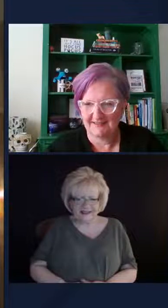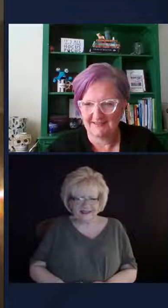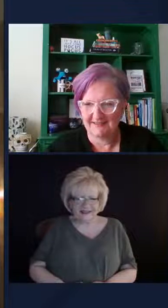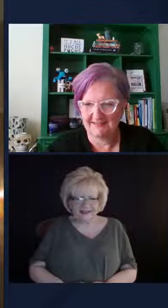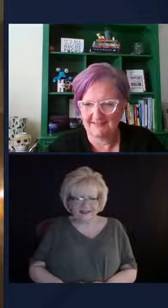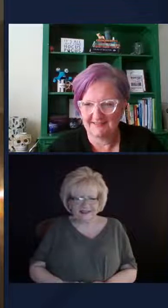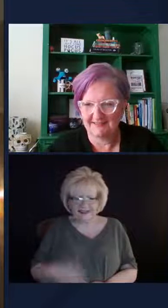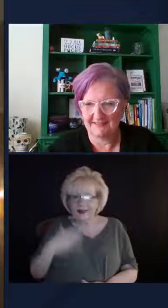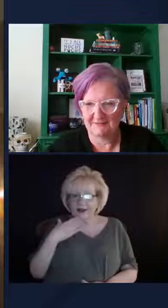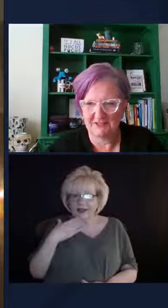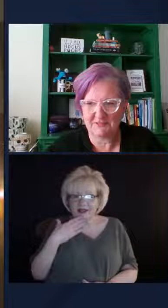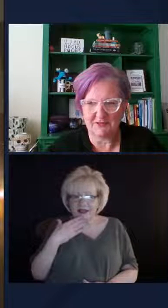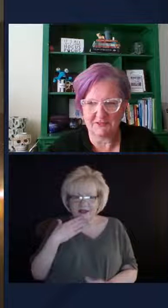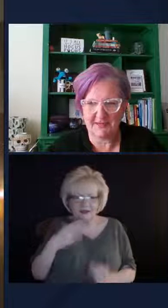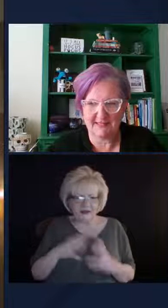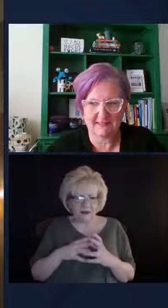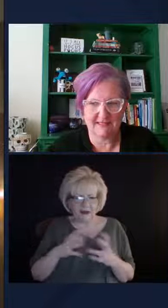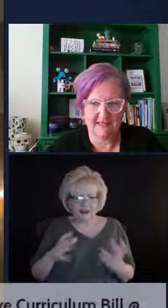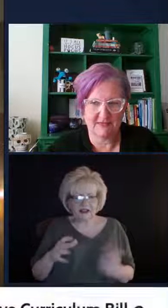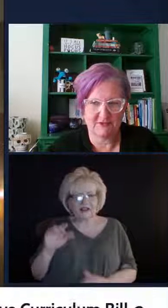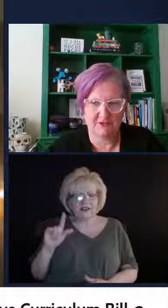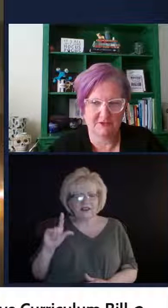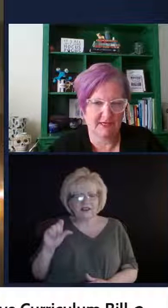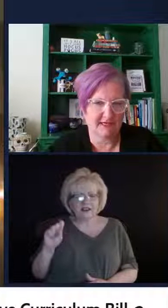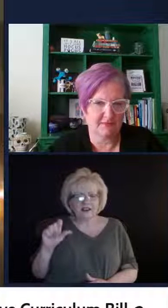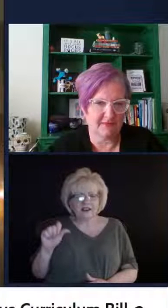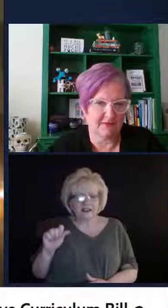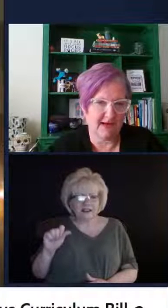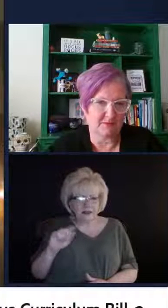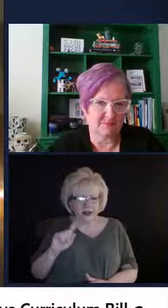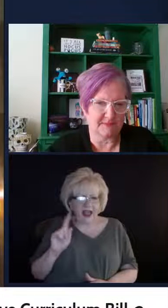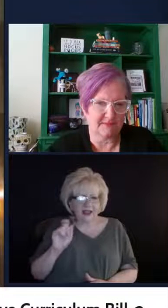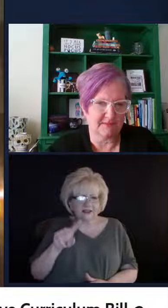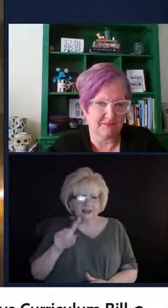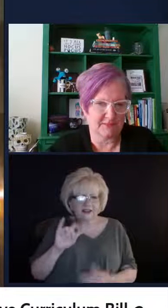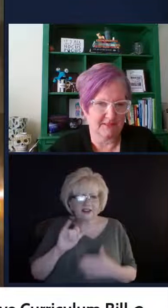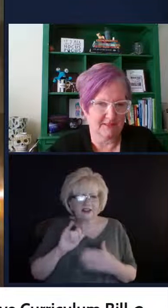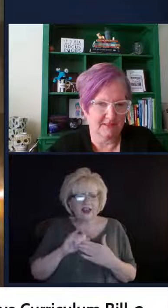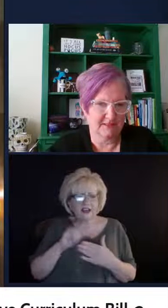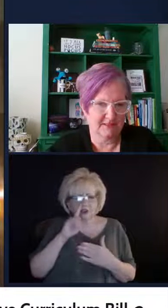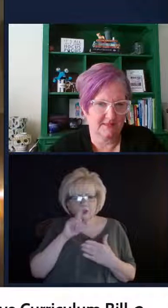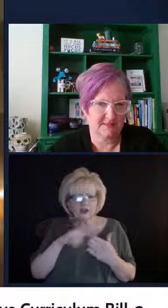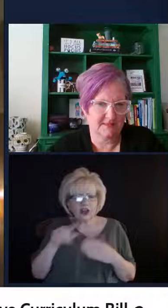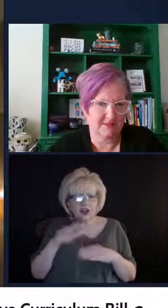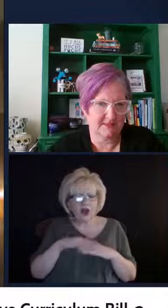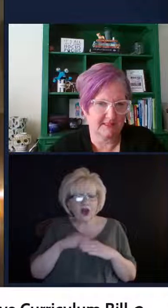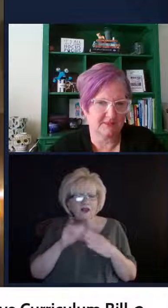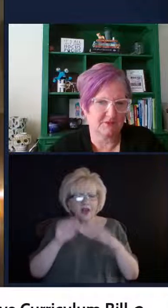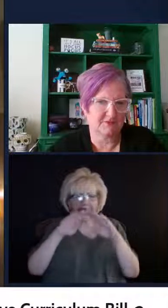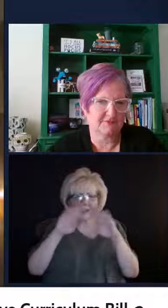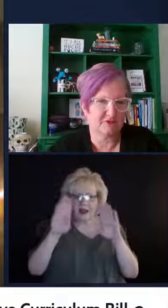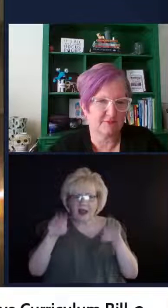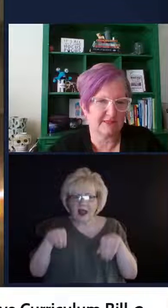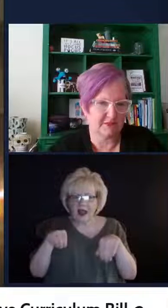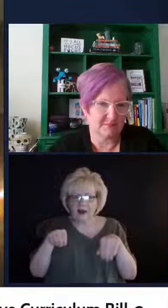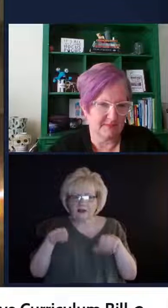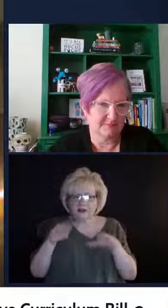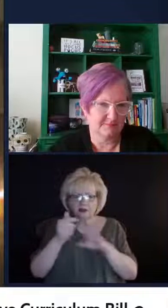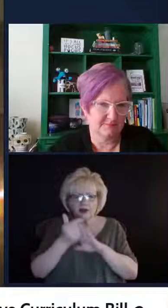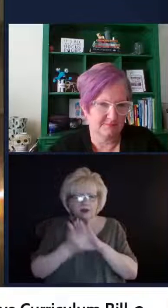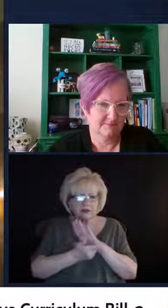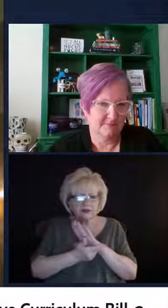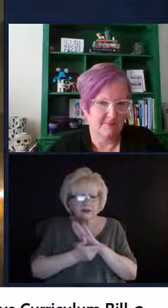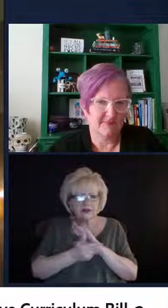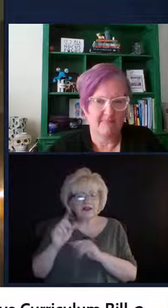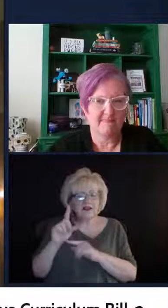thank you so much. She was also asking that you check out their House bill that they're working on, the Disability Inclusive Curriculum